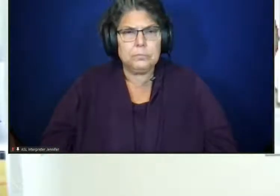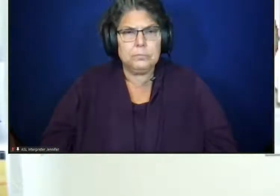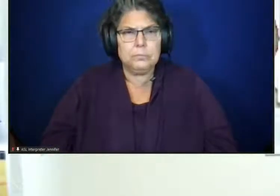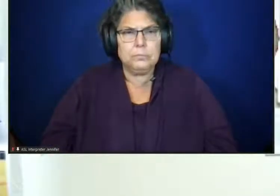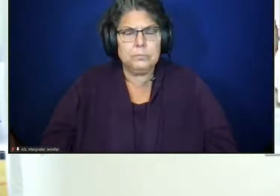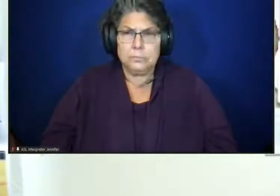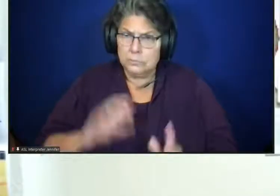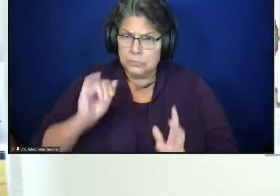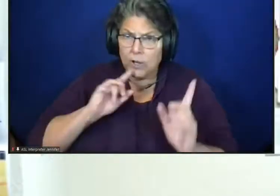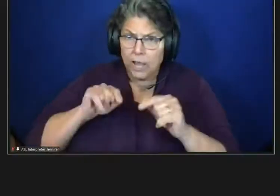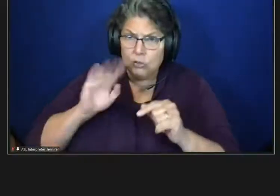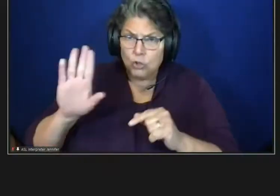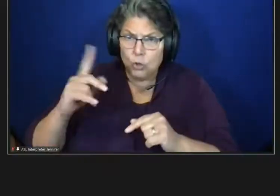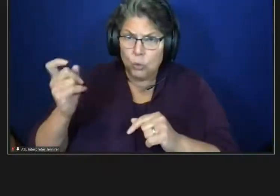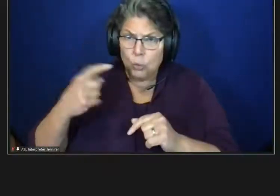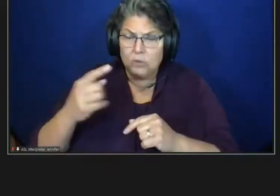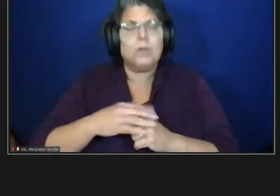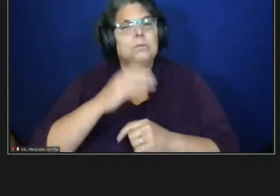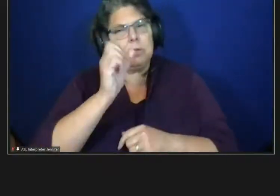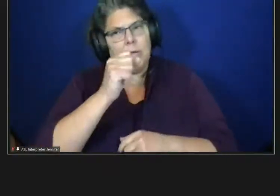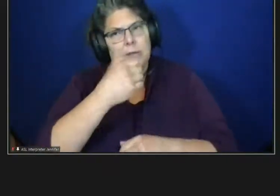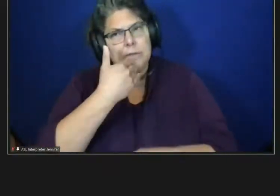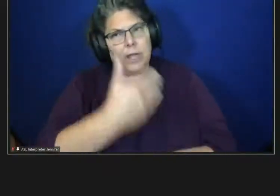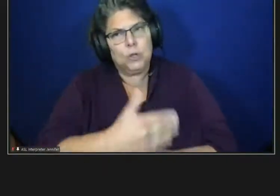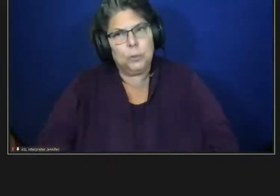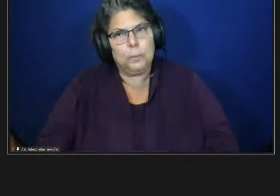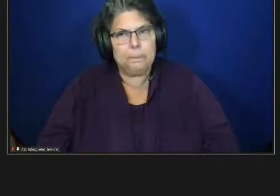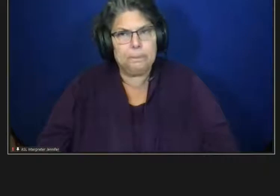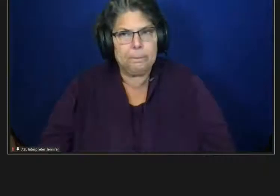Does that answer the question? It does, thank you. Okay.